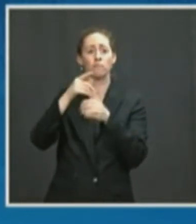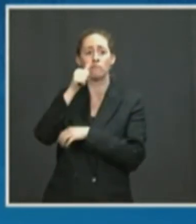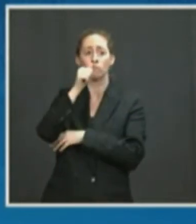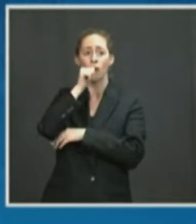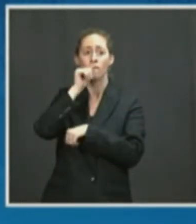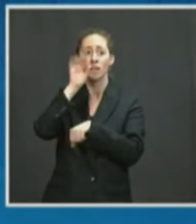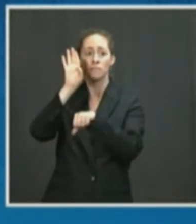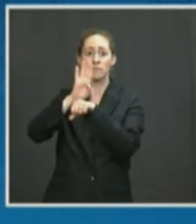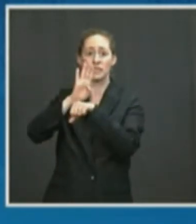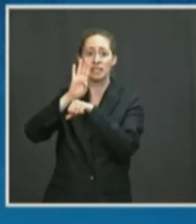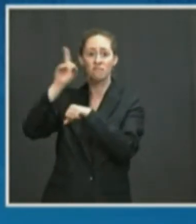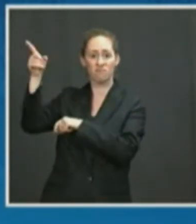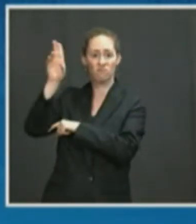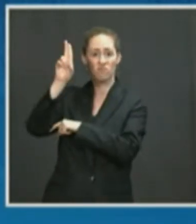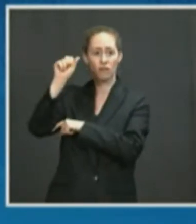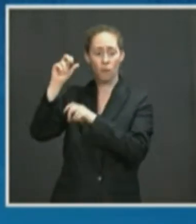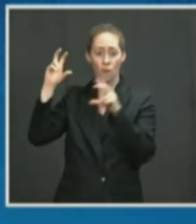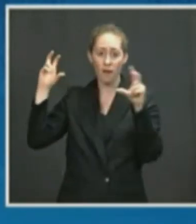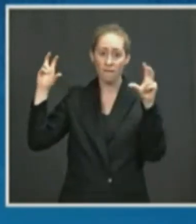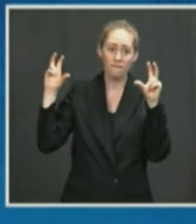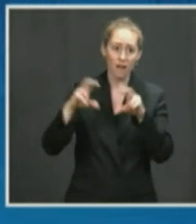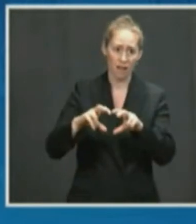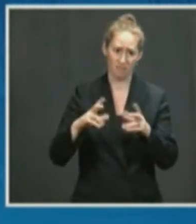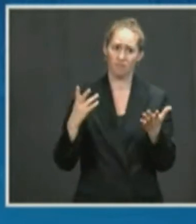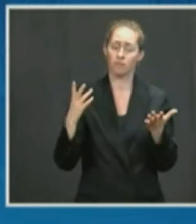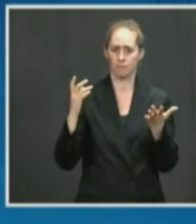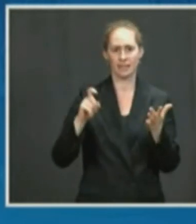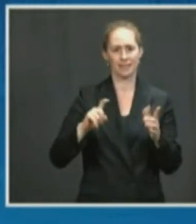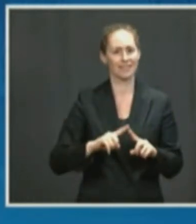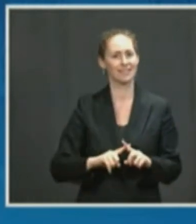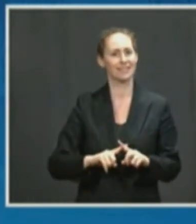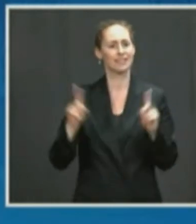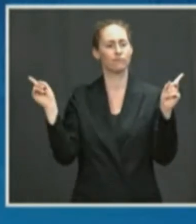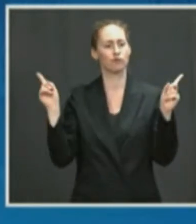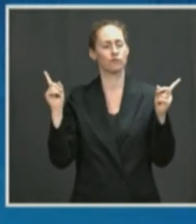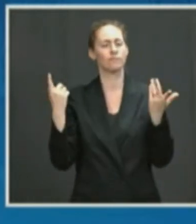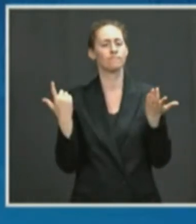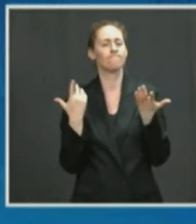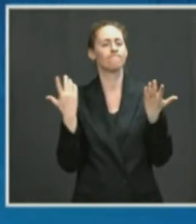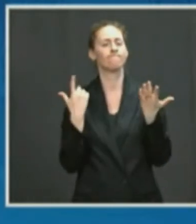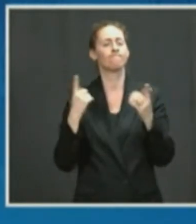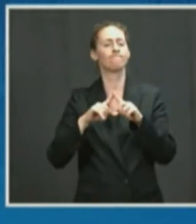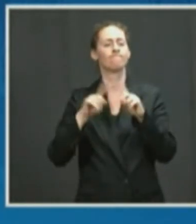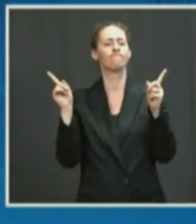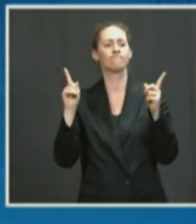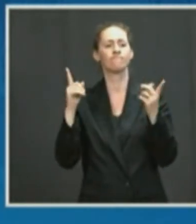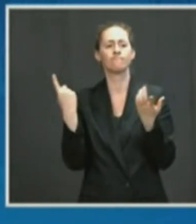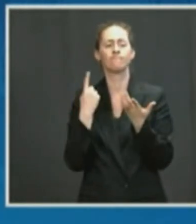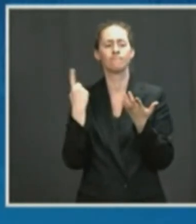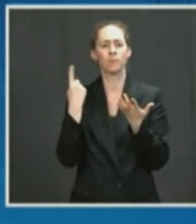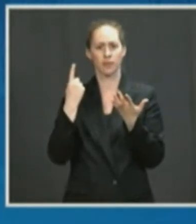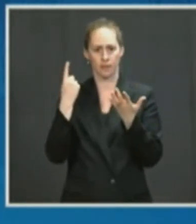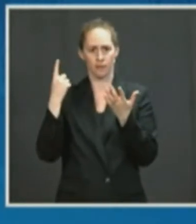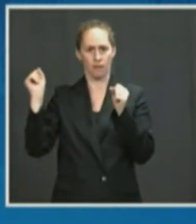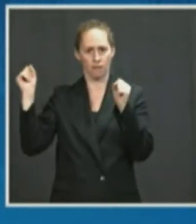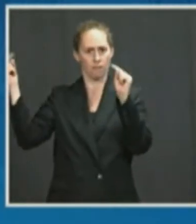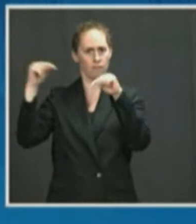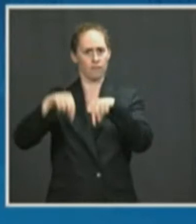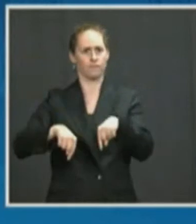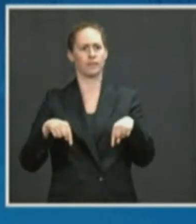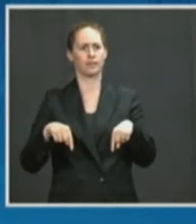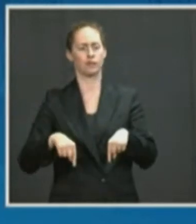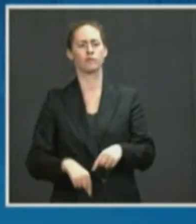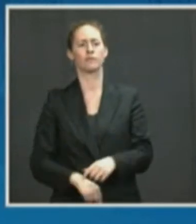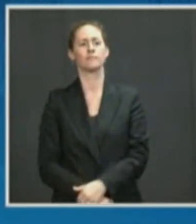new approach, a relatively new approach, which is to bring together the private sector, understanding that the United States government